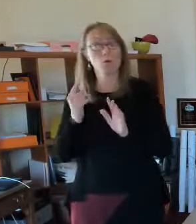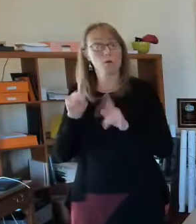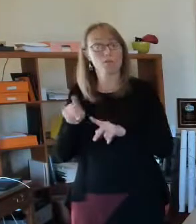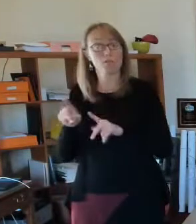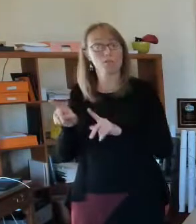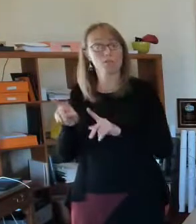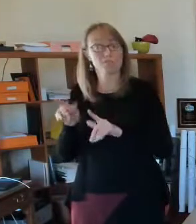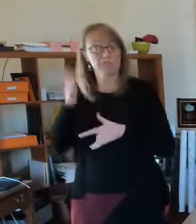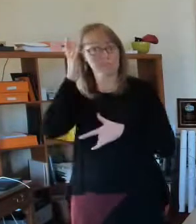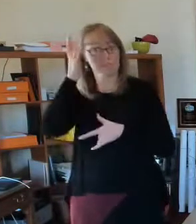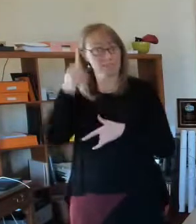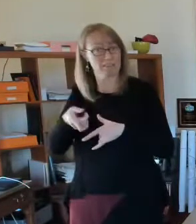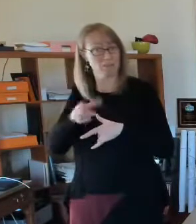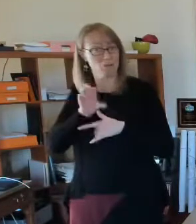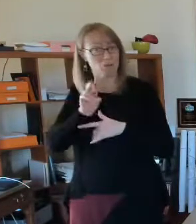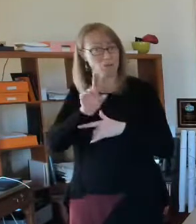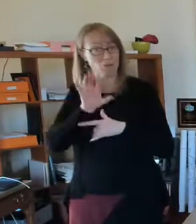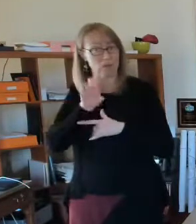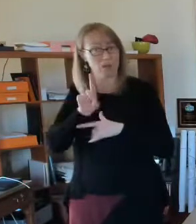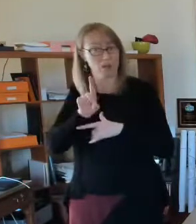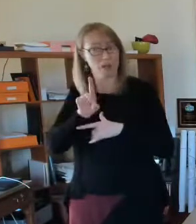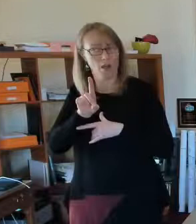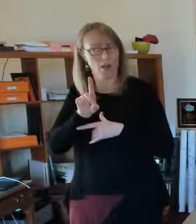those are our COVID numbers for today.